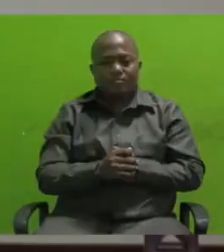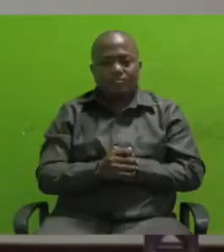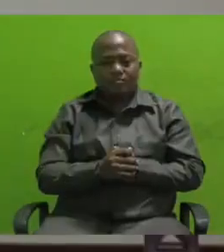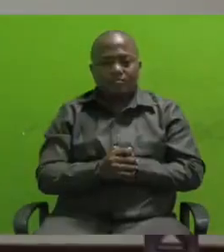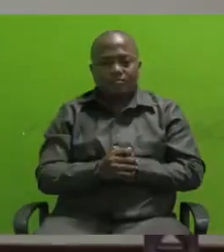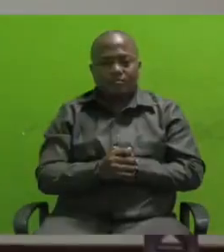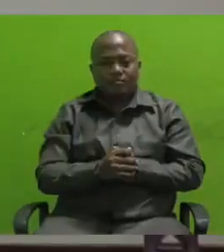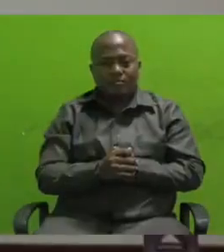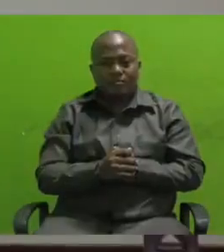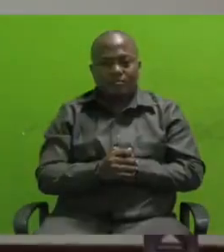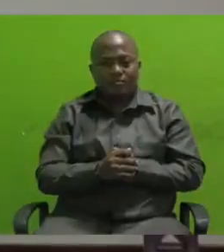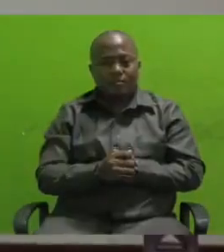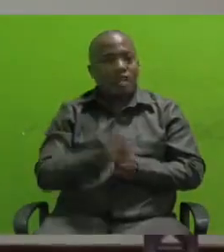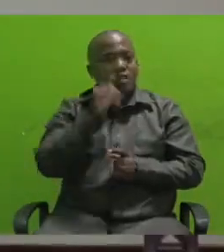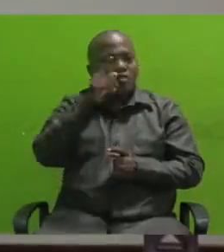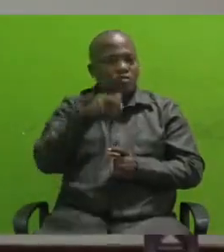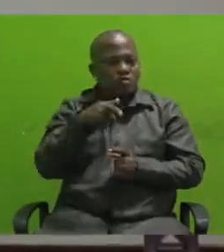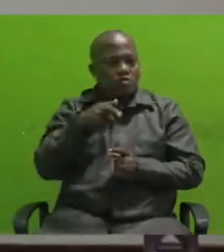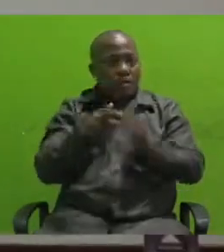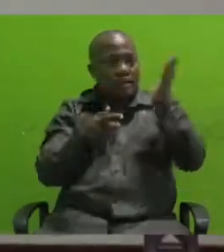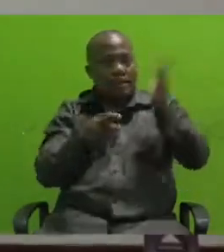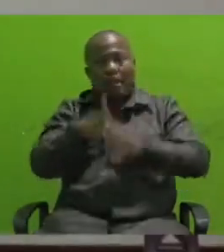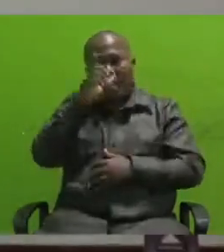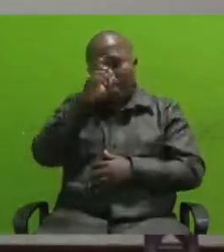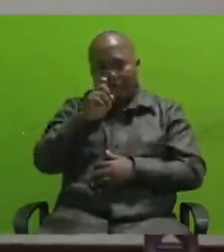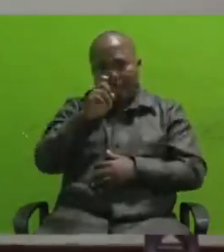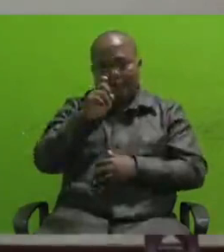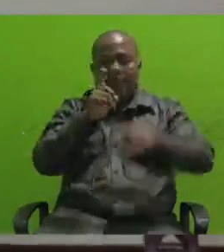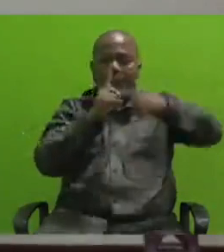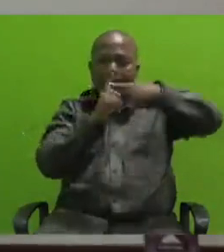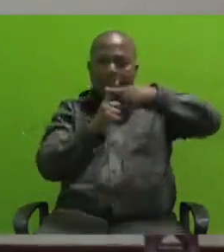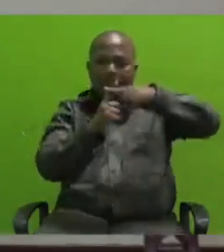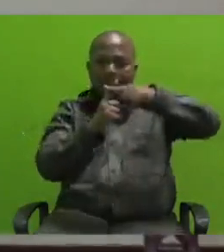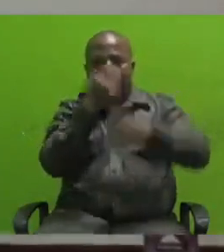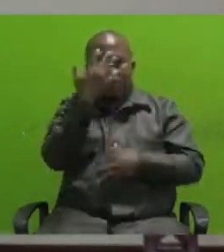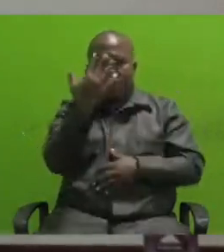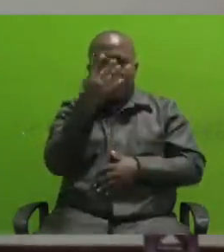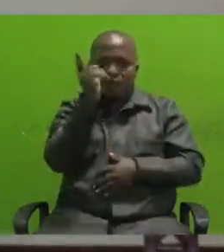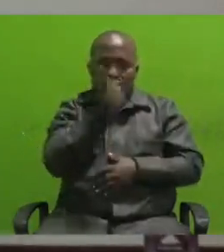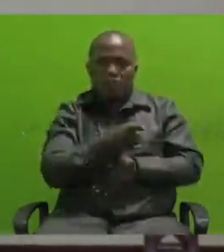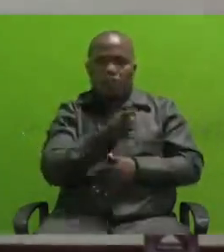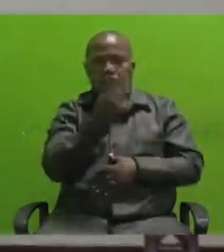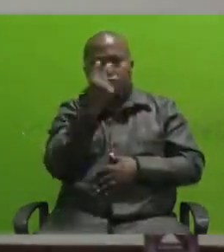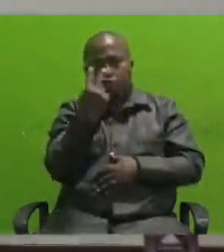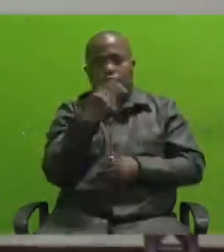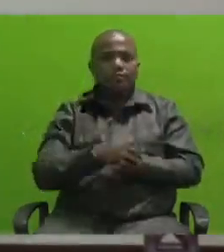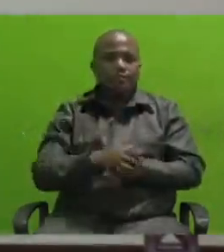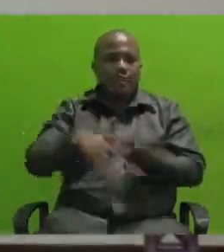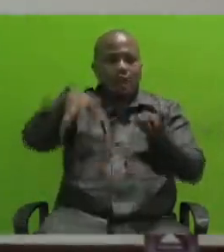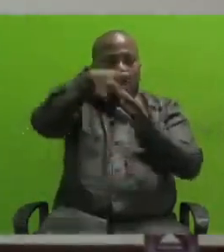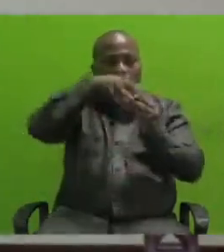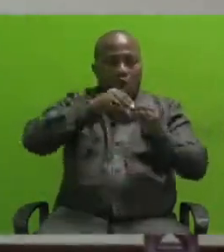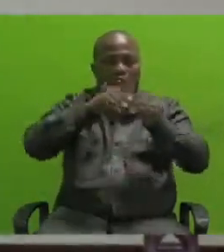So here we have x plus 5 over 2, the whole thing square, equal